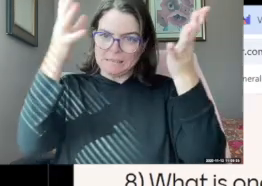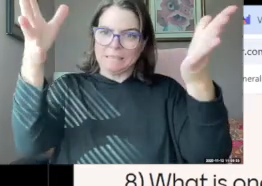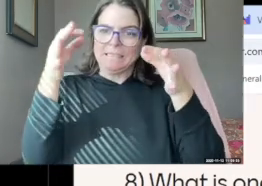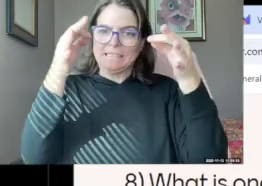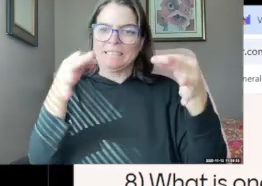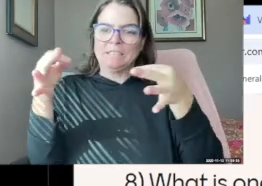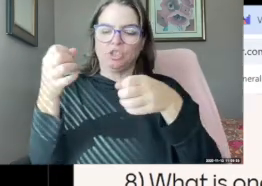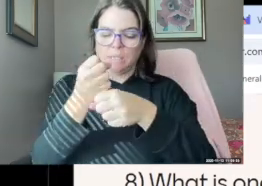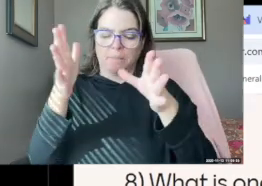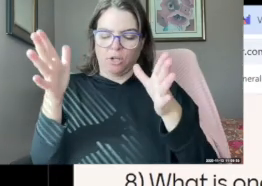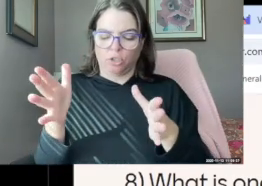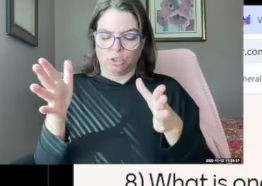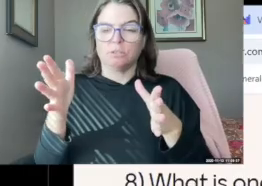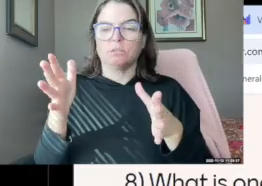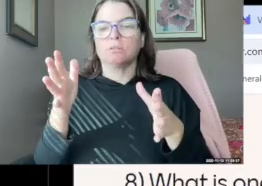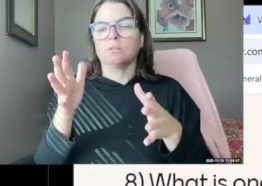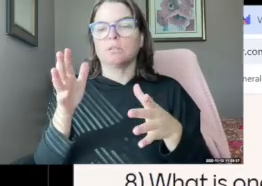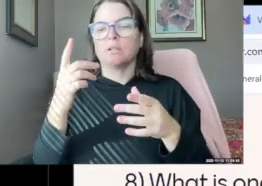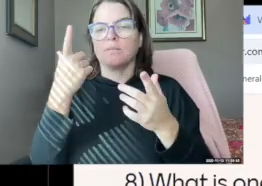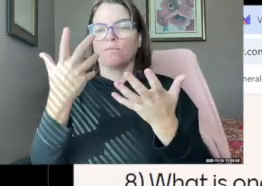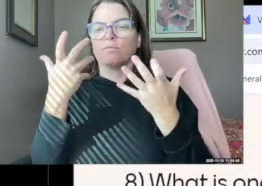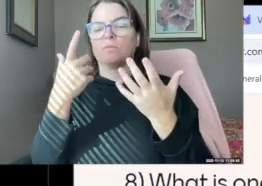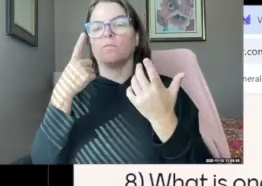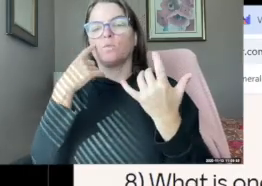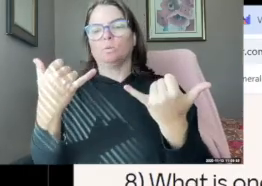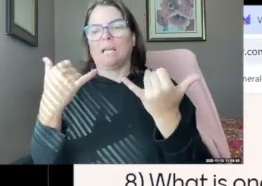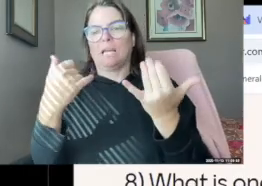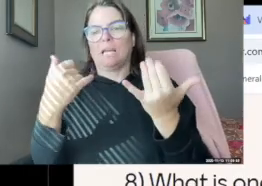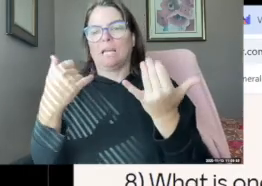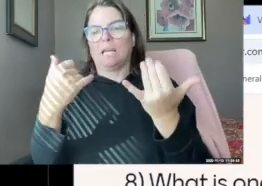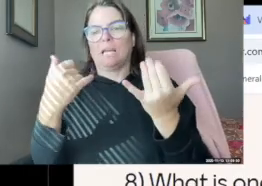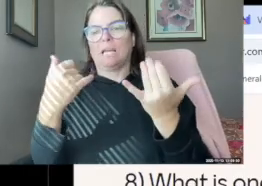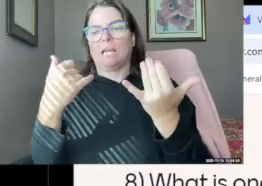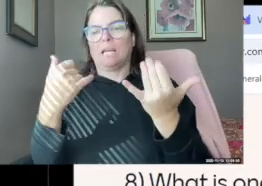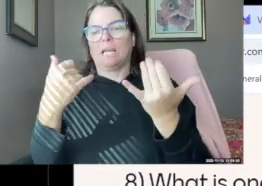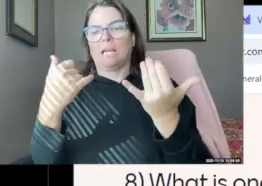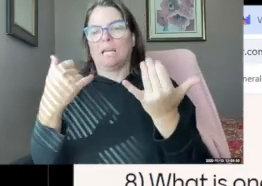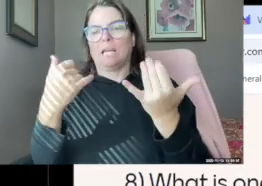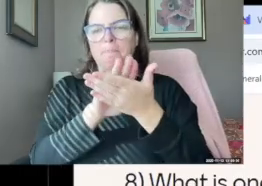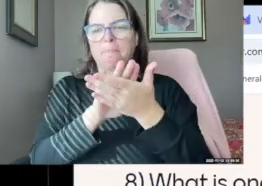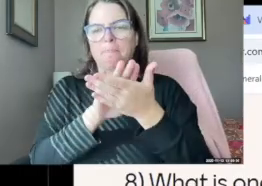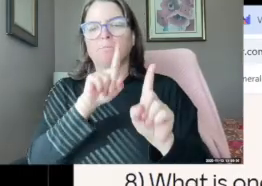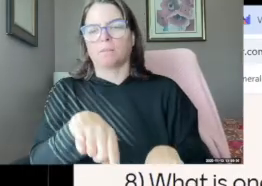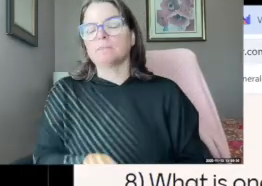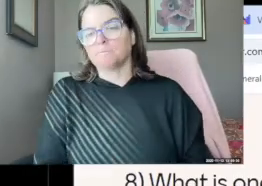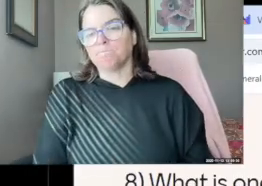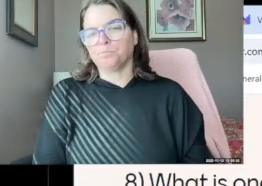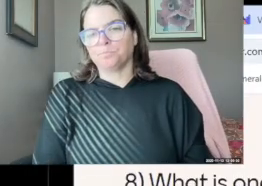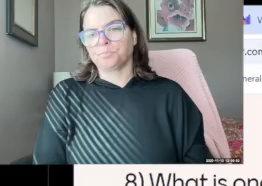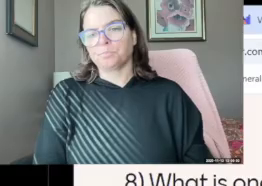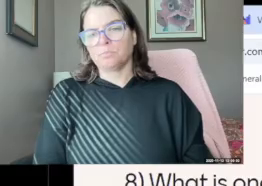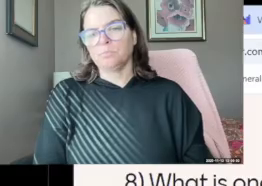separate box? No names or identifiers will be shown. What is one message you would like decision makers to take